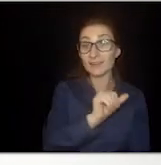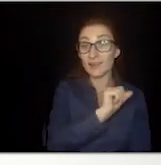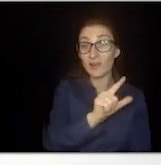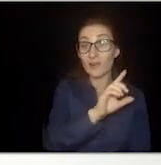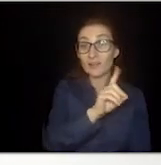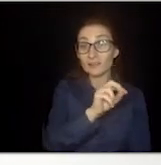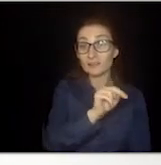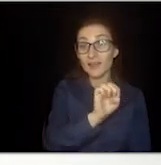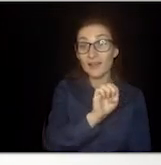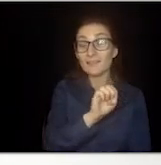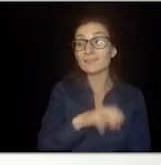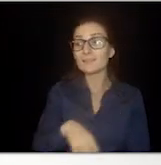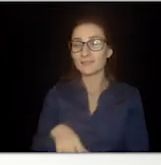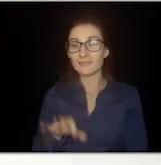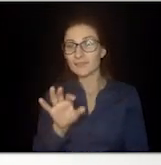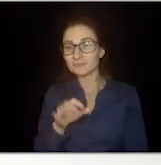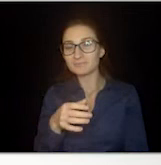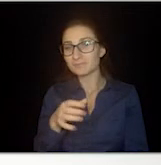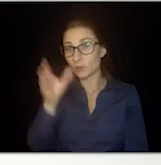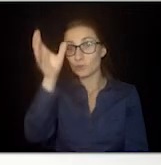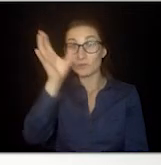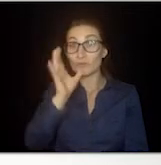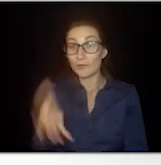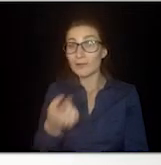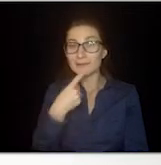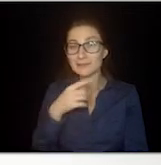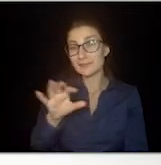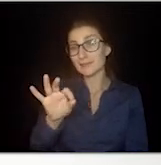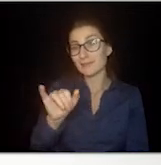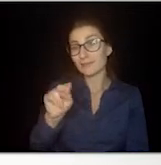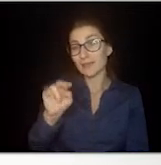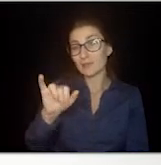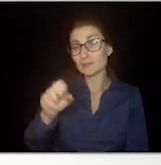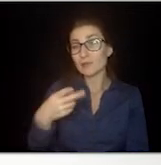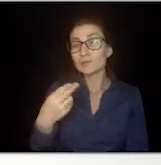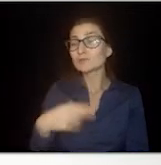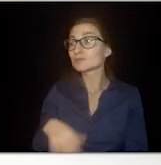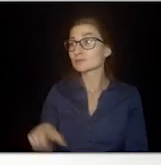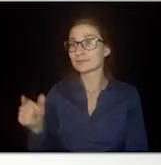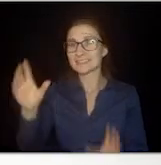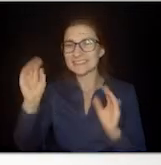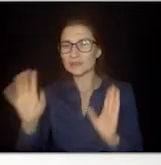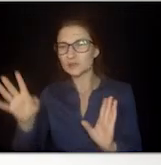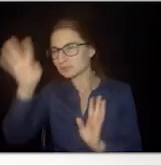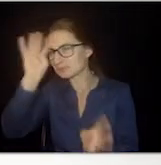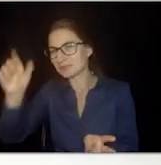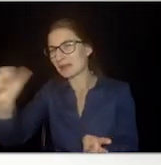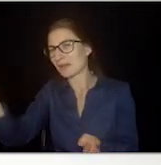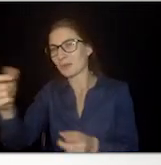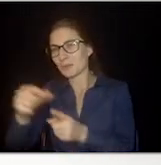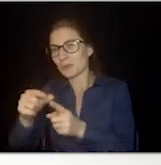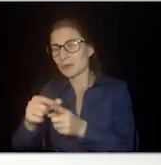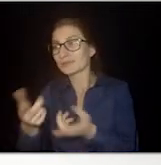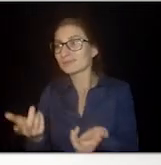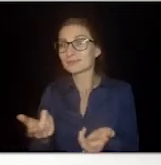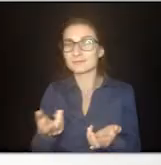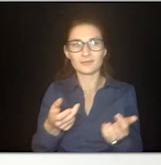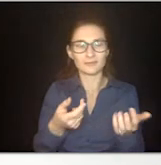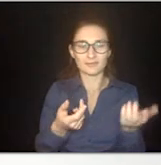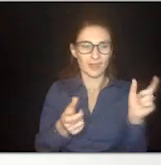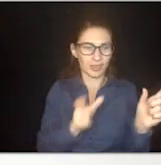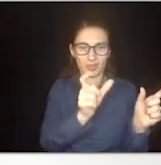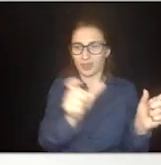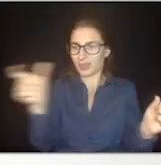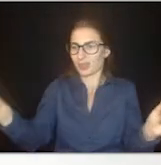saying finished and the teacher is saying, I don't know, what else would you say for that? But anyway, it's like, what, I don't know what